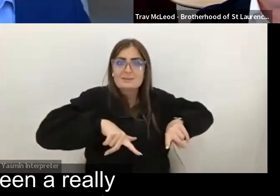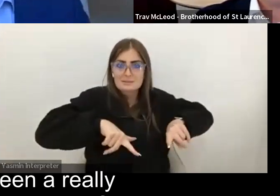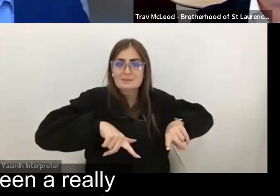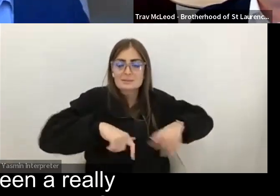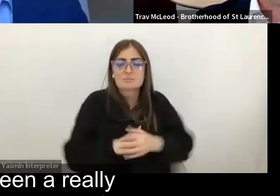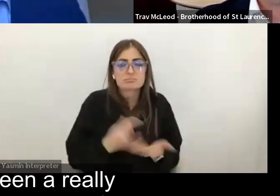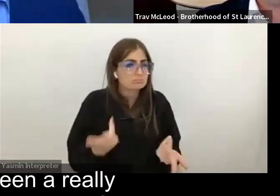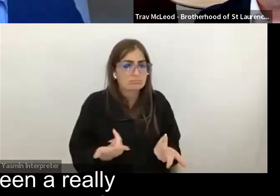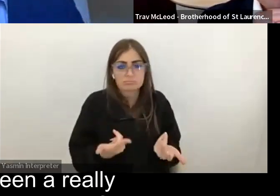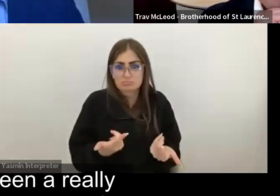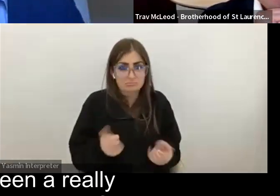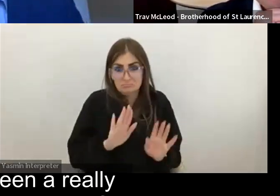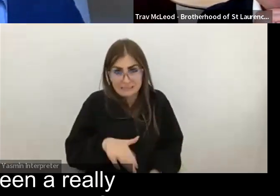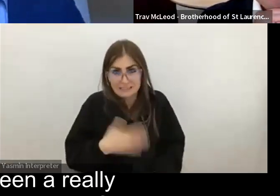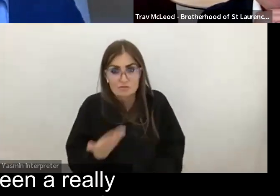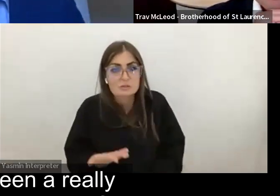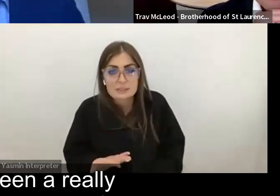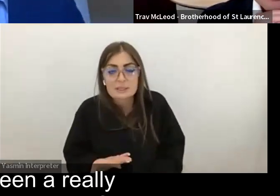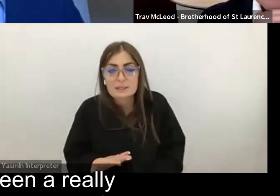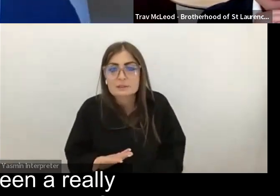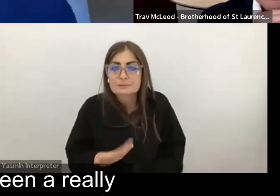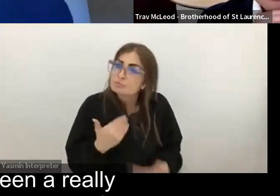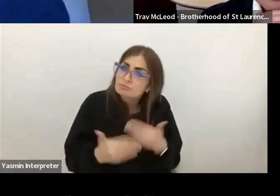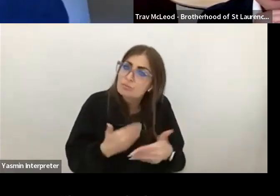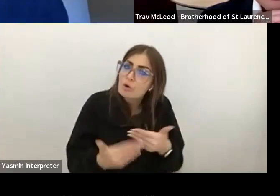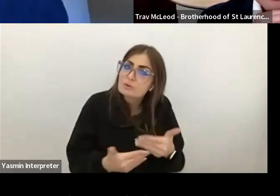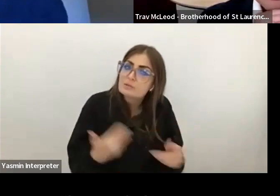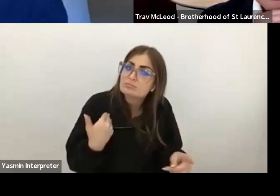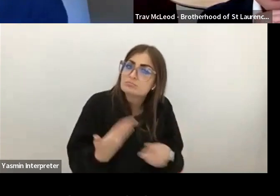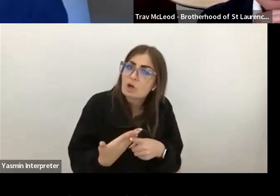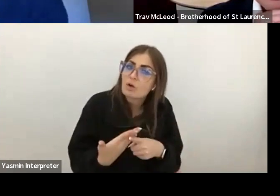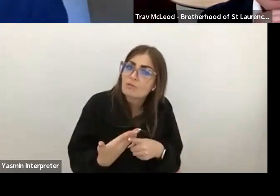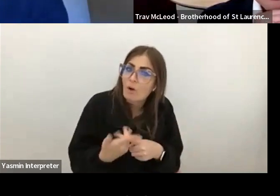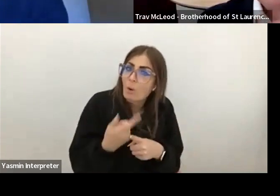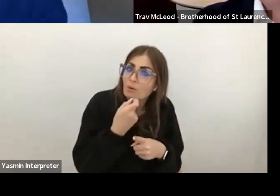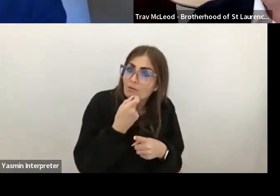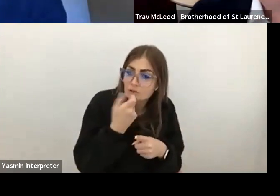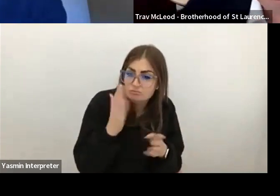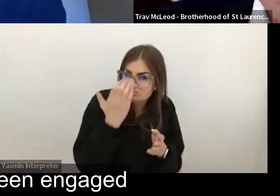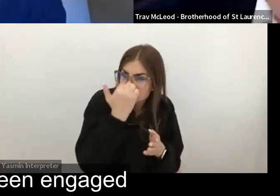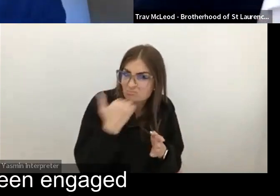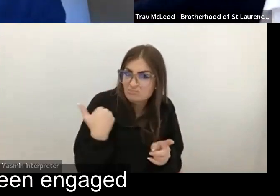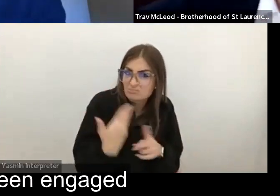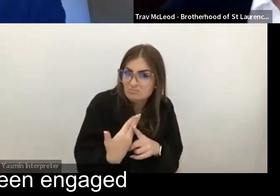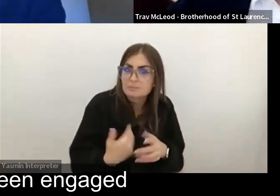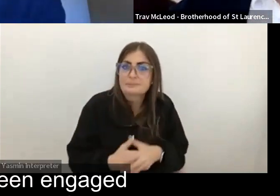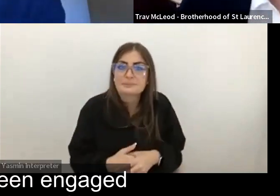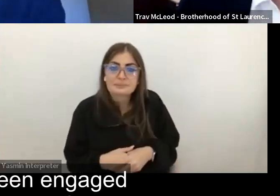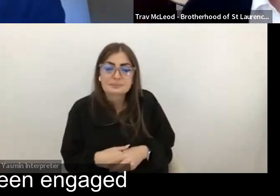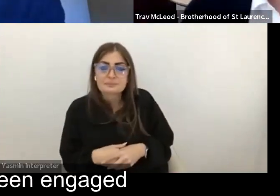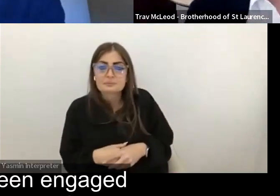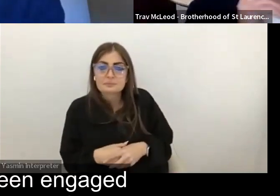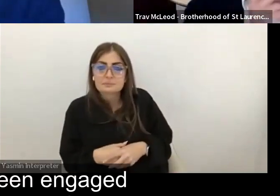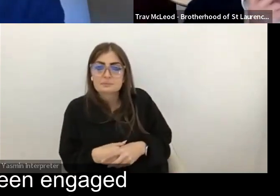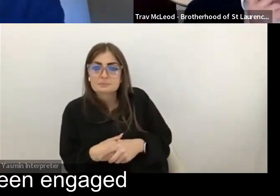that's been a really fascinating process so far. We're only a little way through it. But